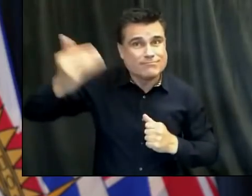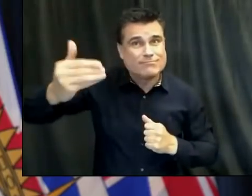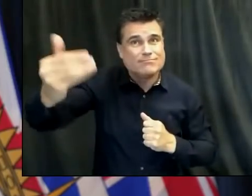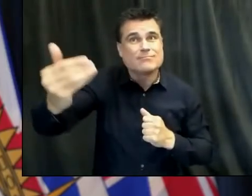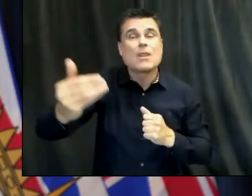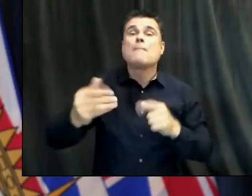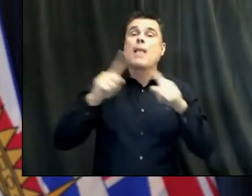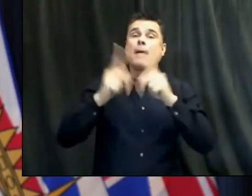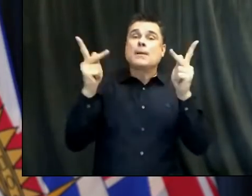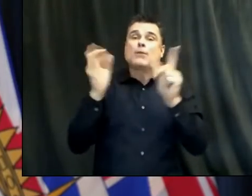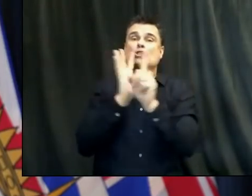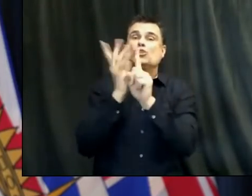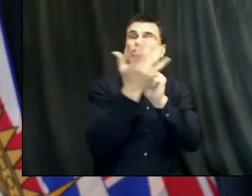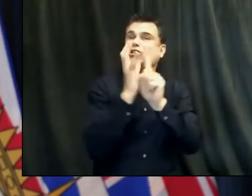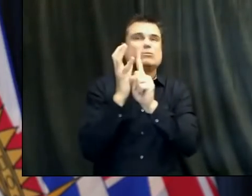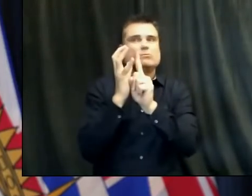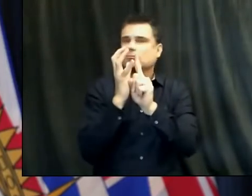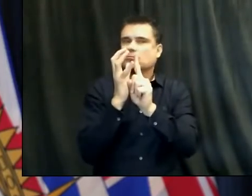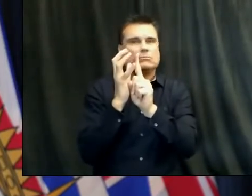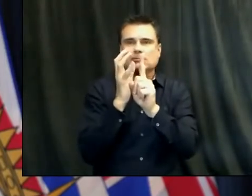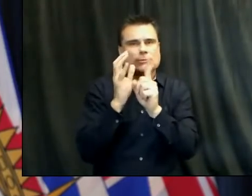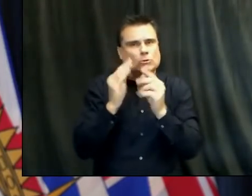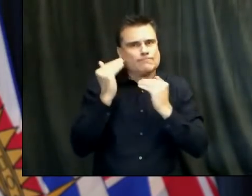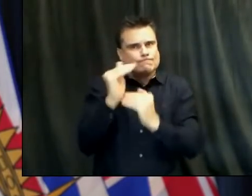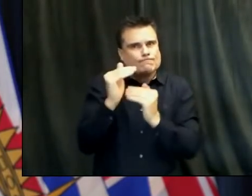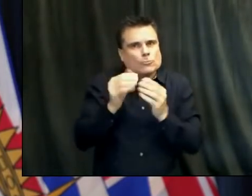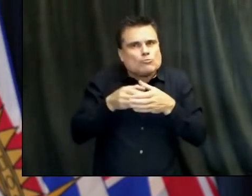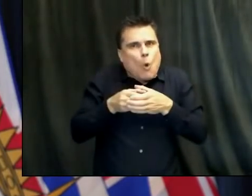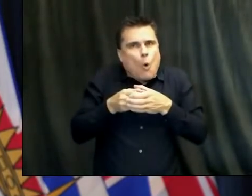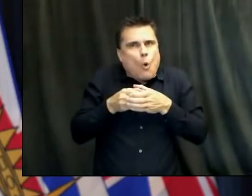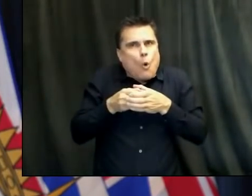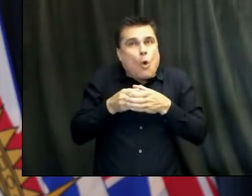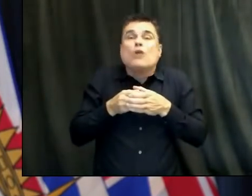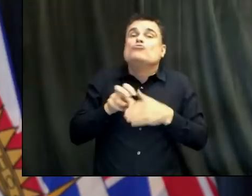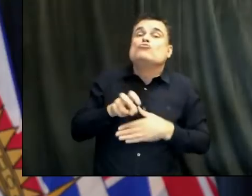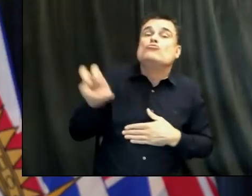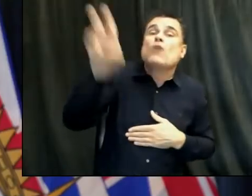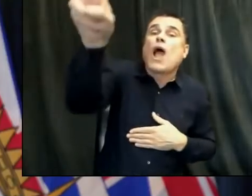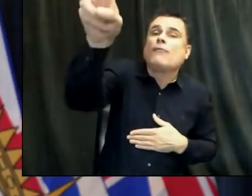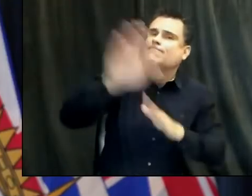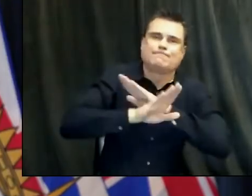keeping local, and limit your travel. Shop locally.